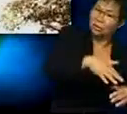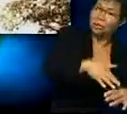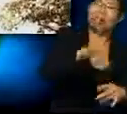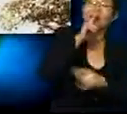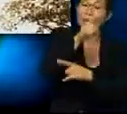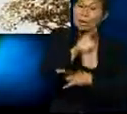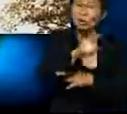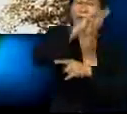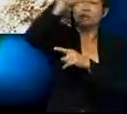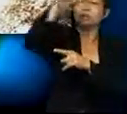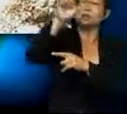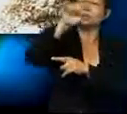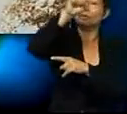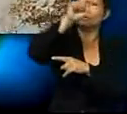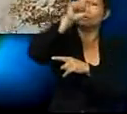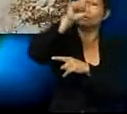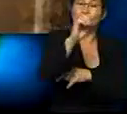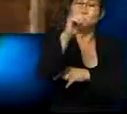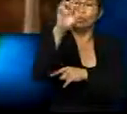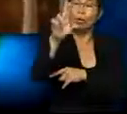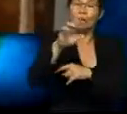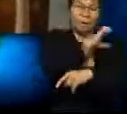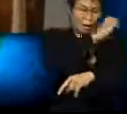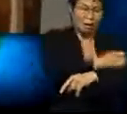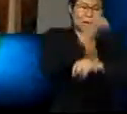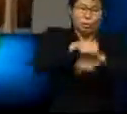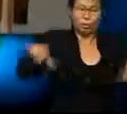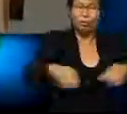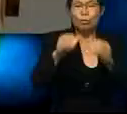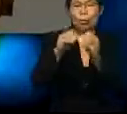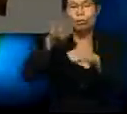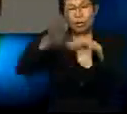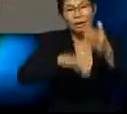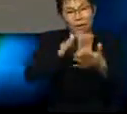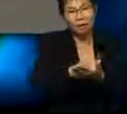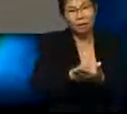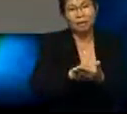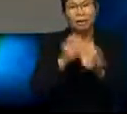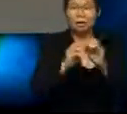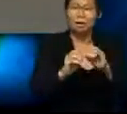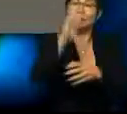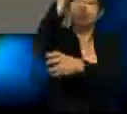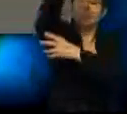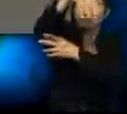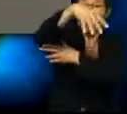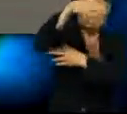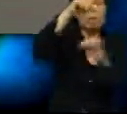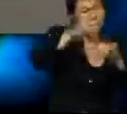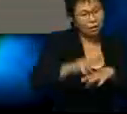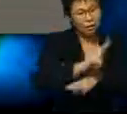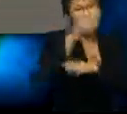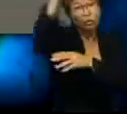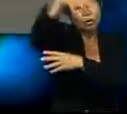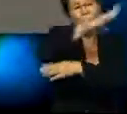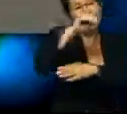Actually, solar energy can do more than that. It can be used to light up street lamps and even